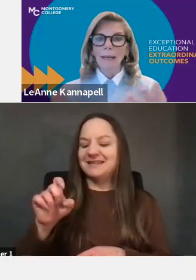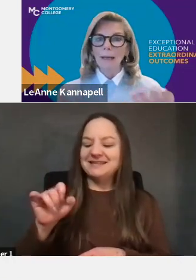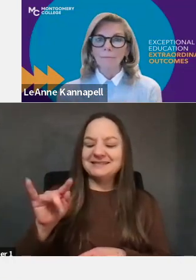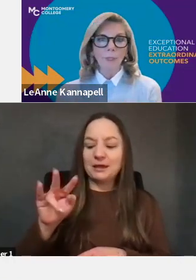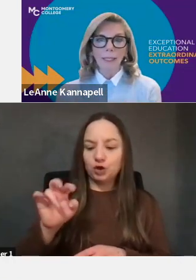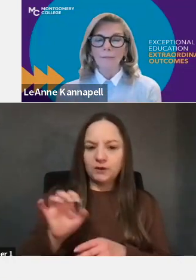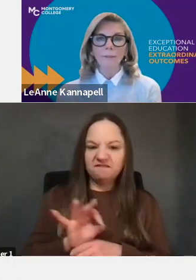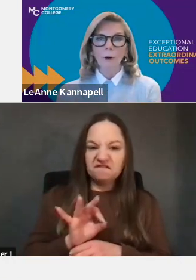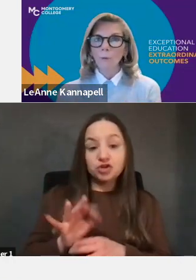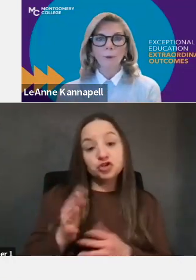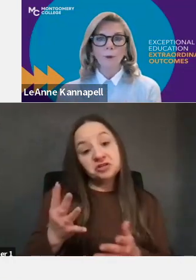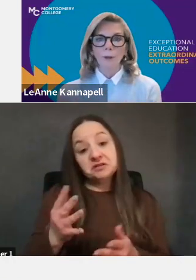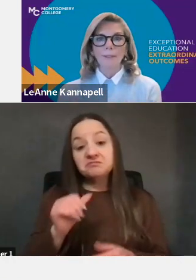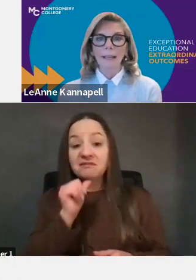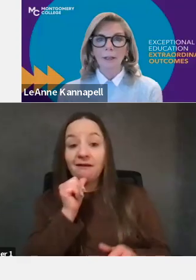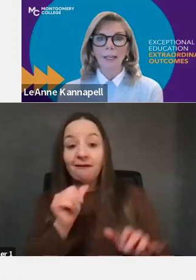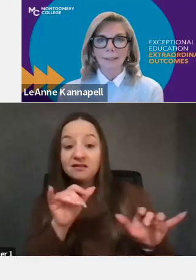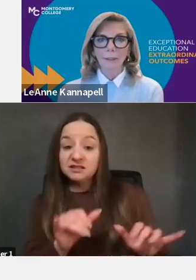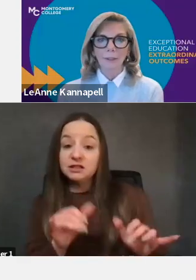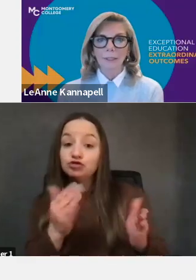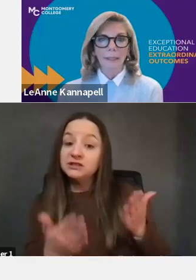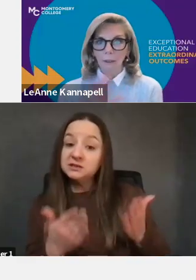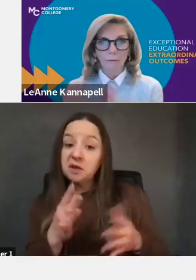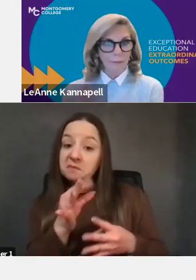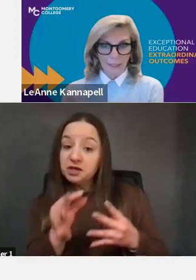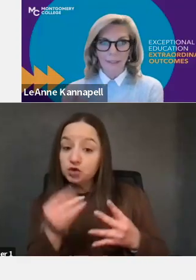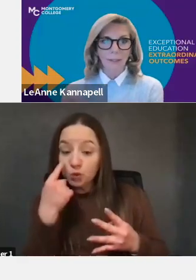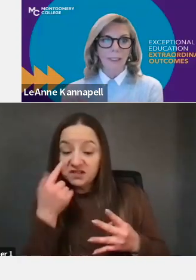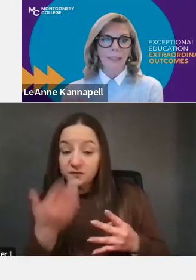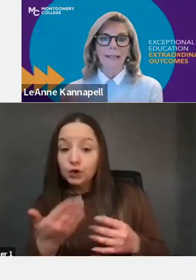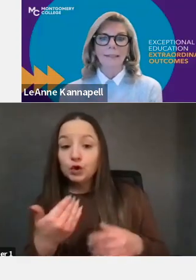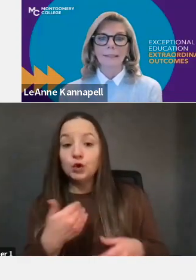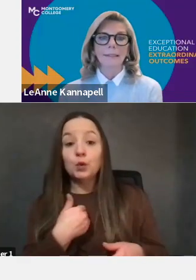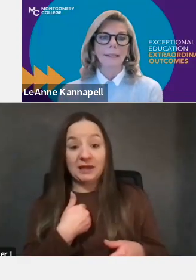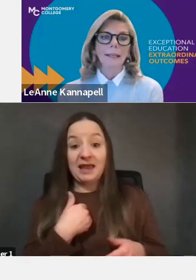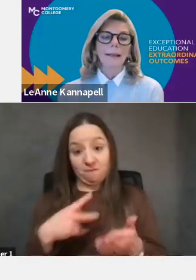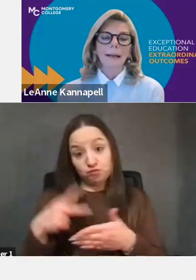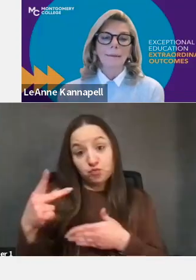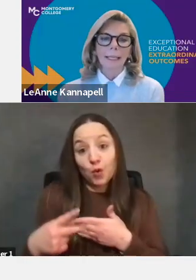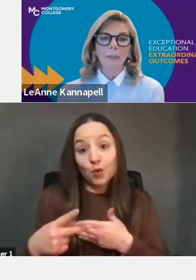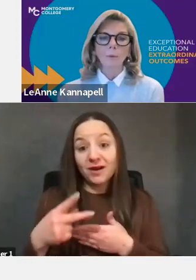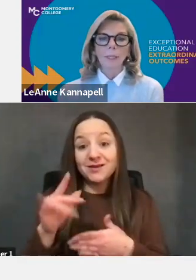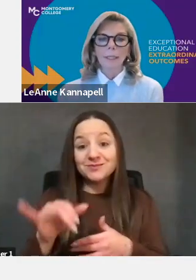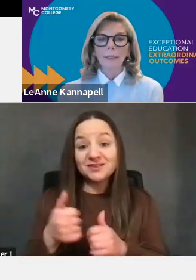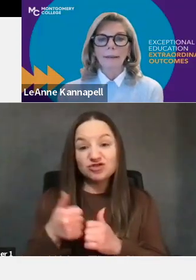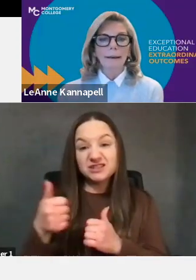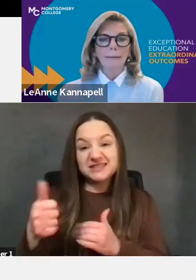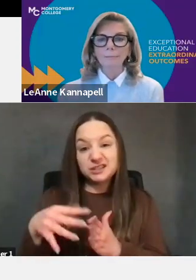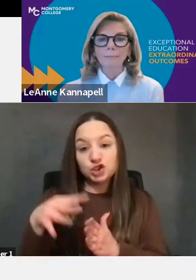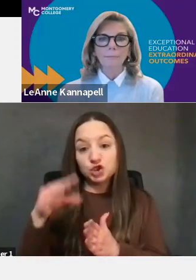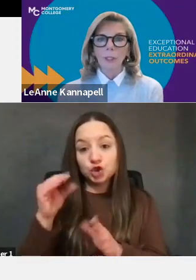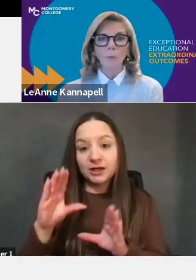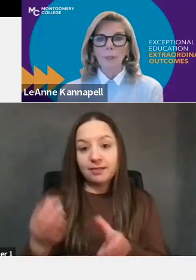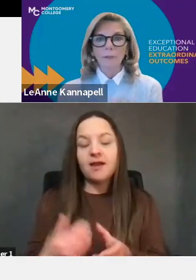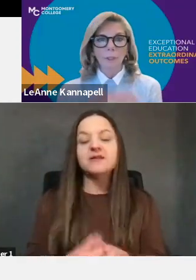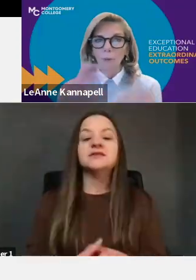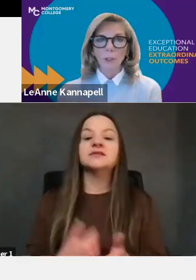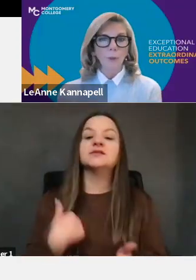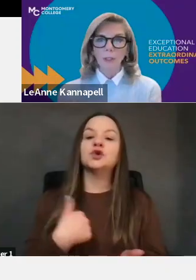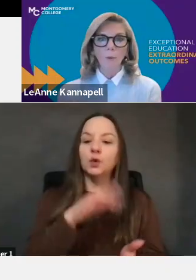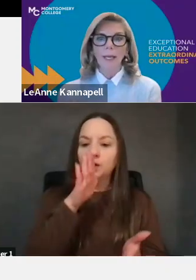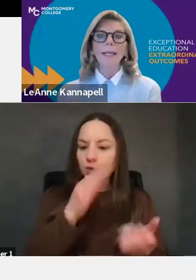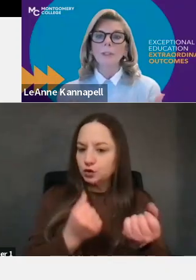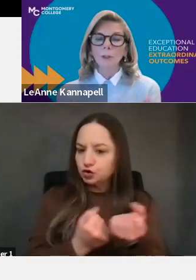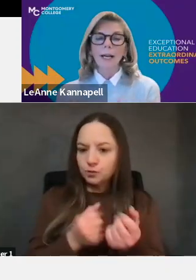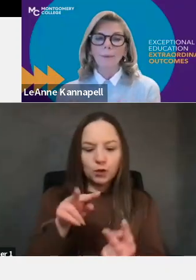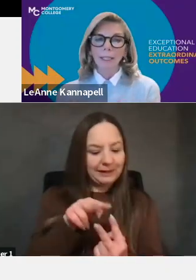And we have whole programs that are asynchronous, that are distance learning classes. Again, we'll support